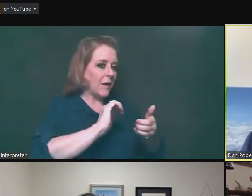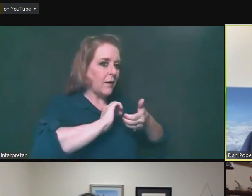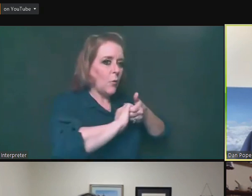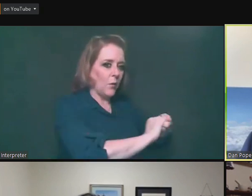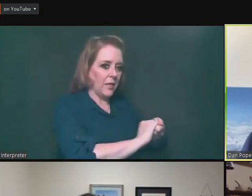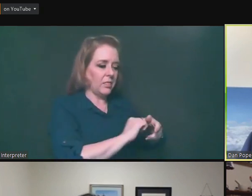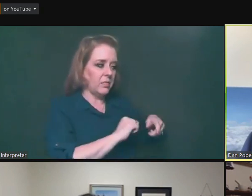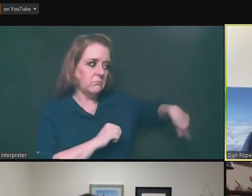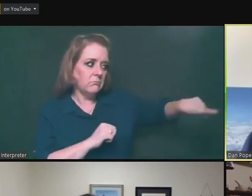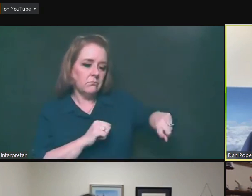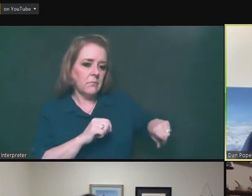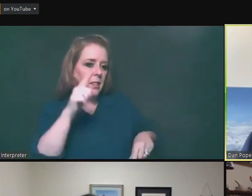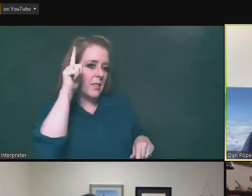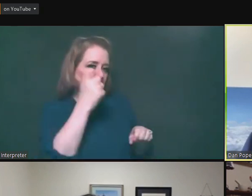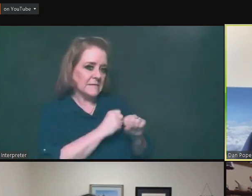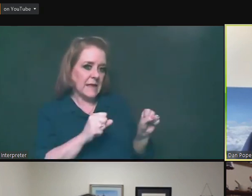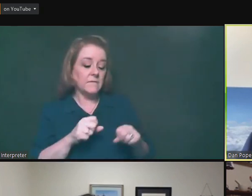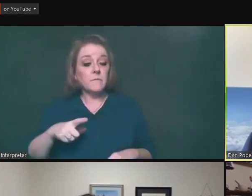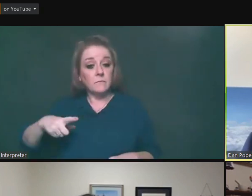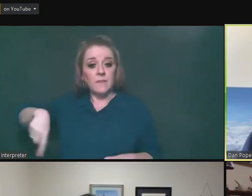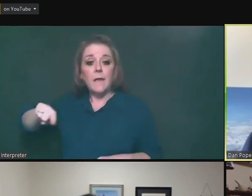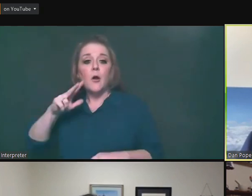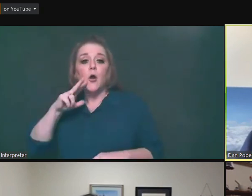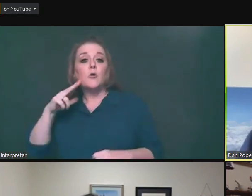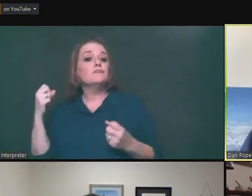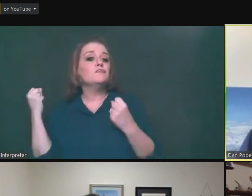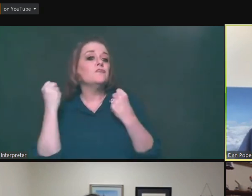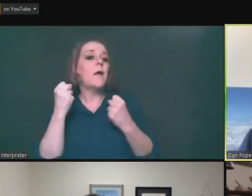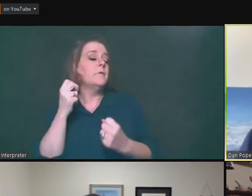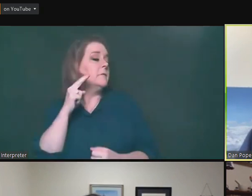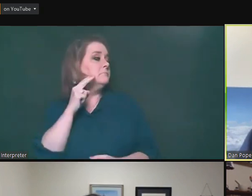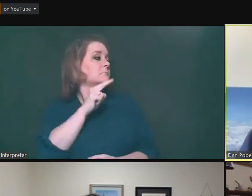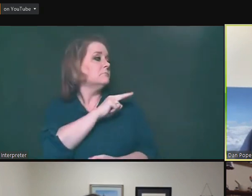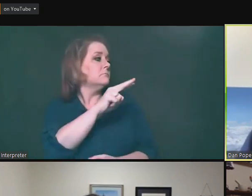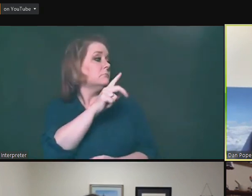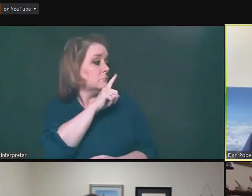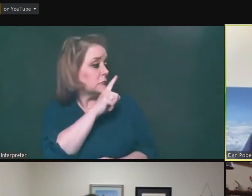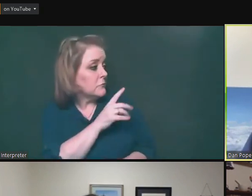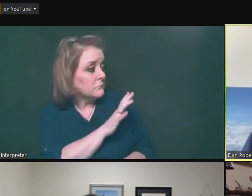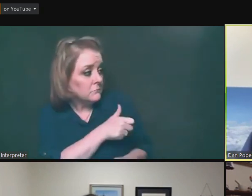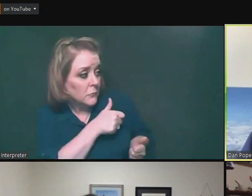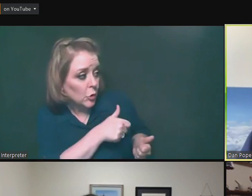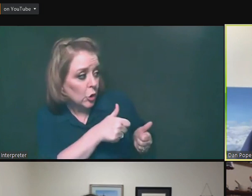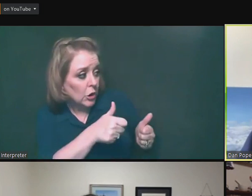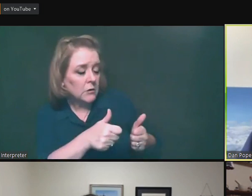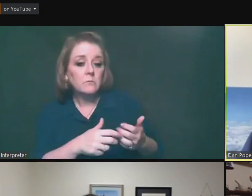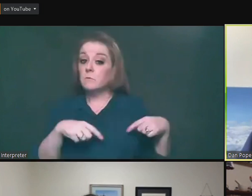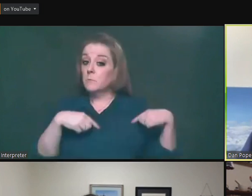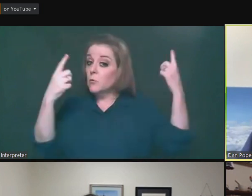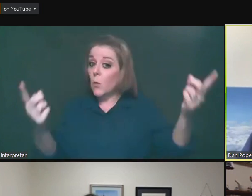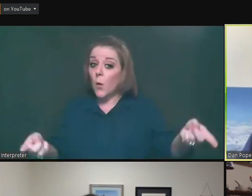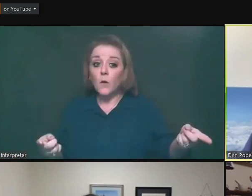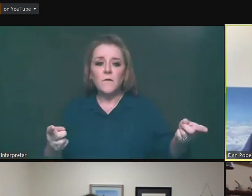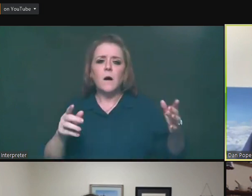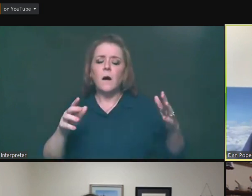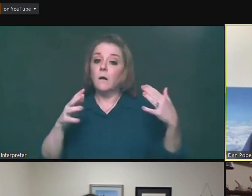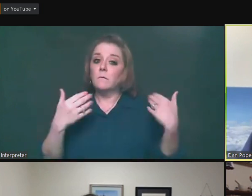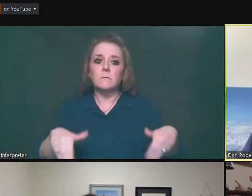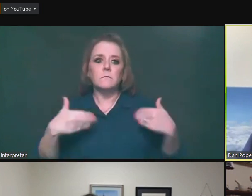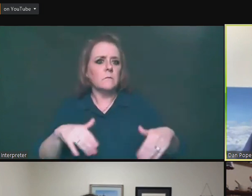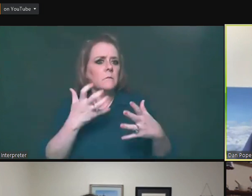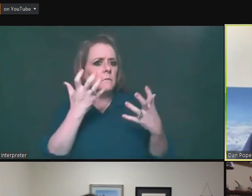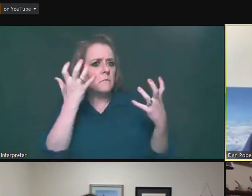doing drop-bys just to check in on them, make sure they don't have any questions. But we've had remarkable compliance. I don't know of